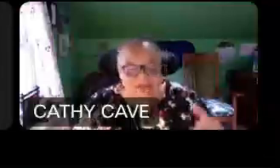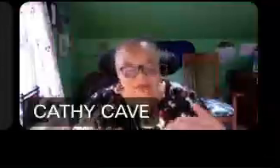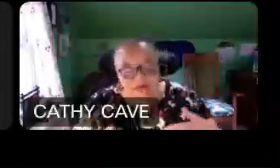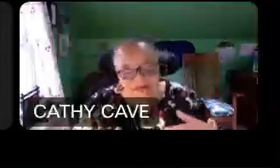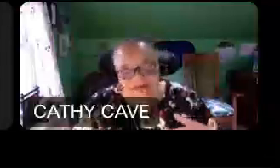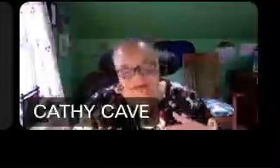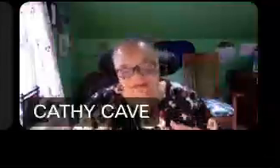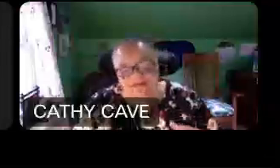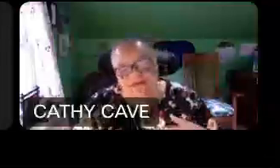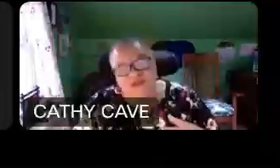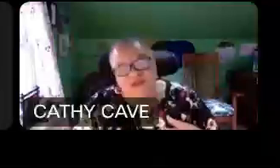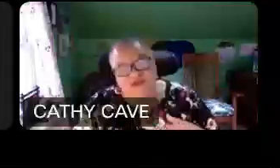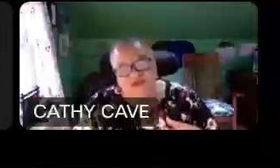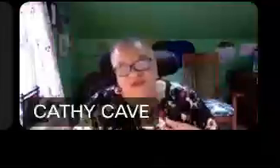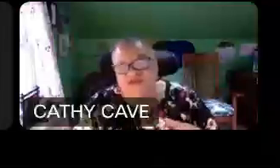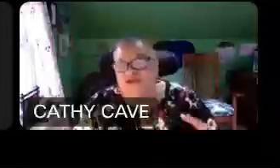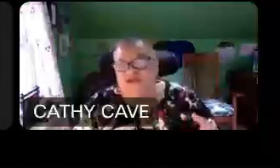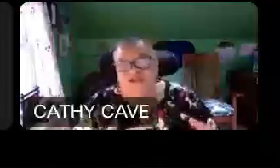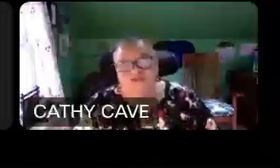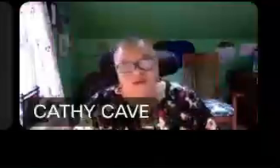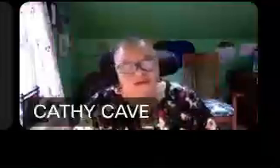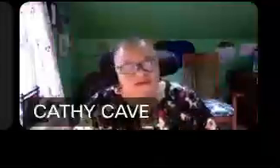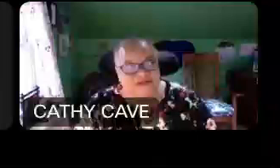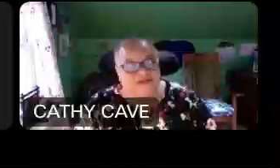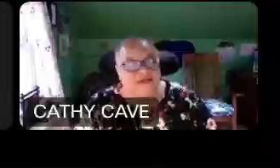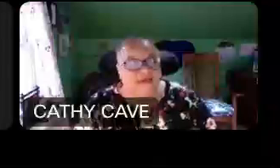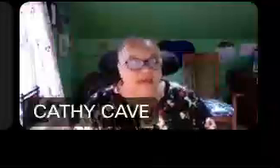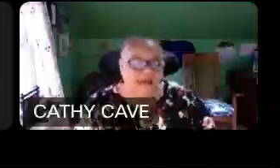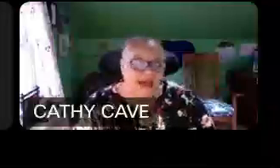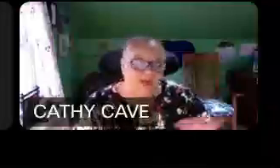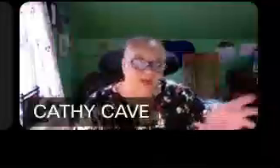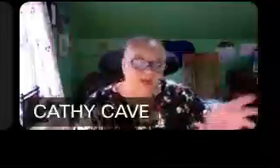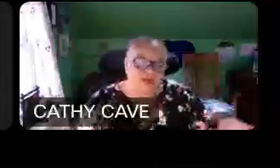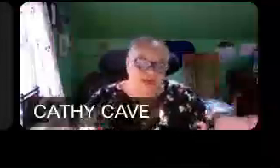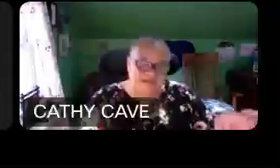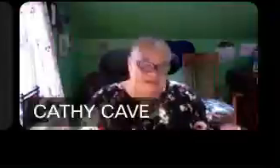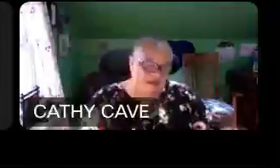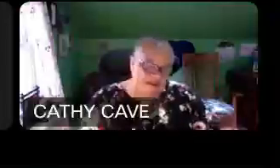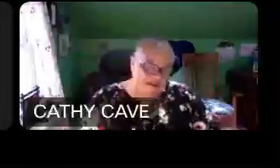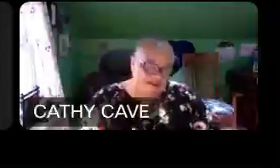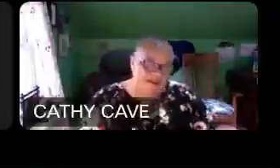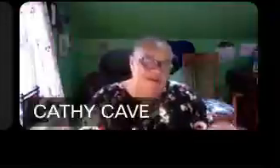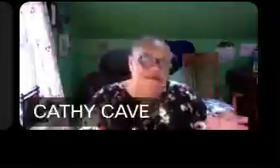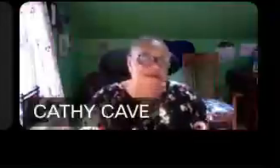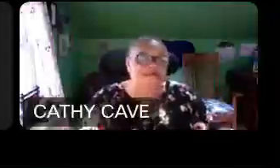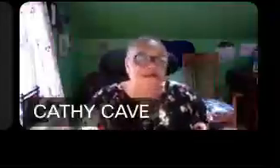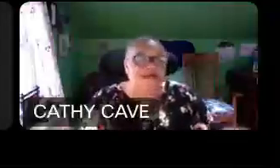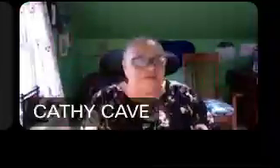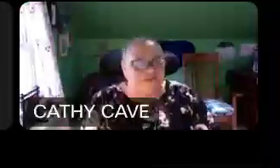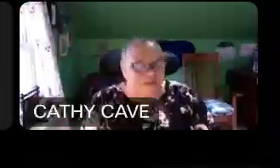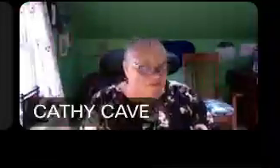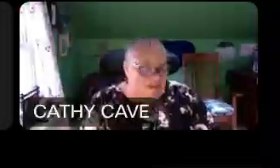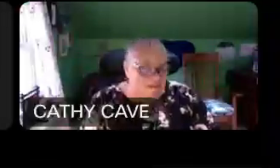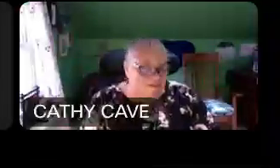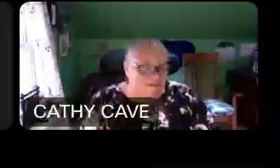The important thing is to really understand that there are differences in not only what we experience, but in the meaning that